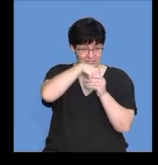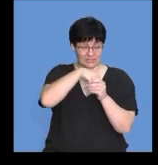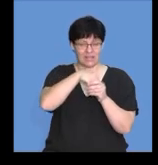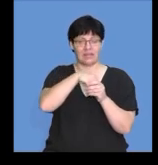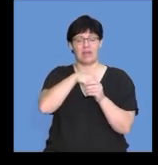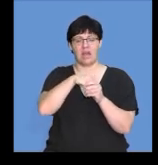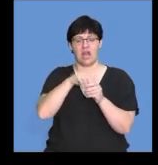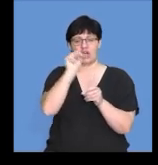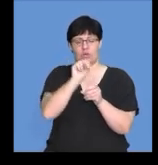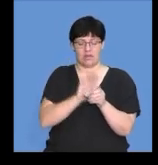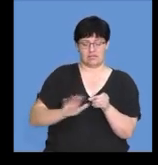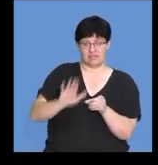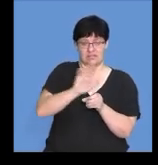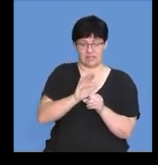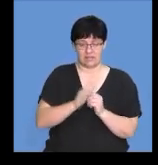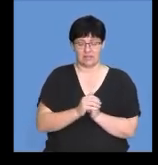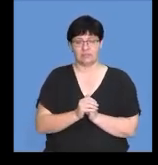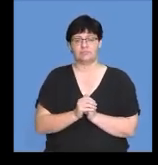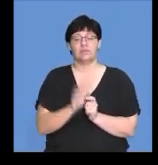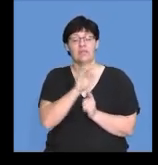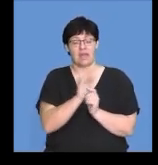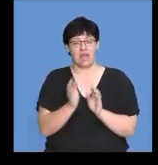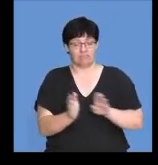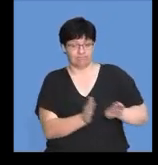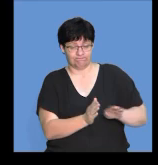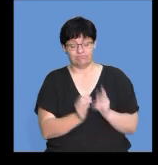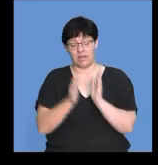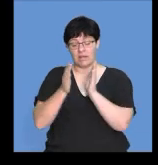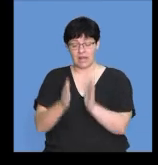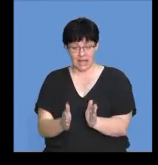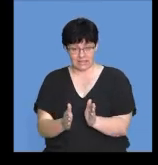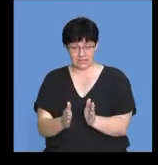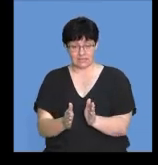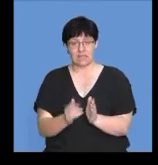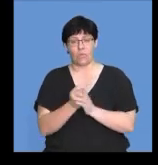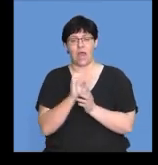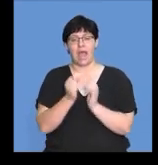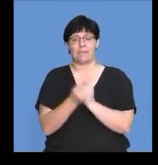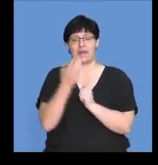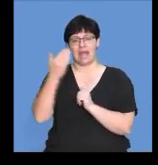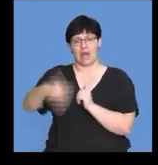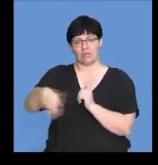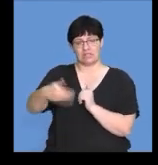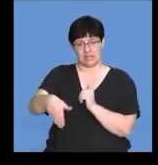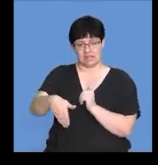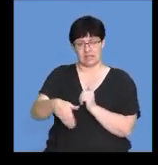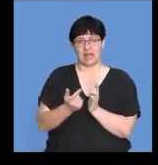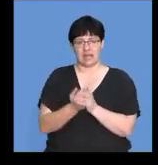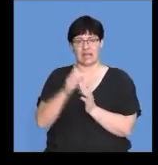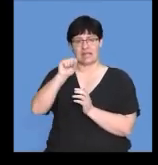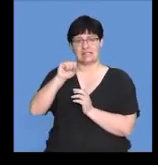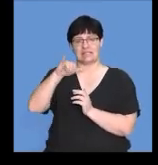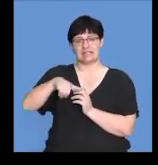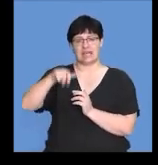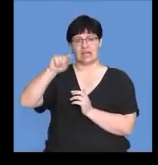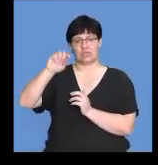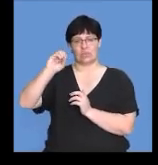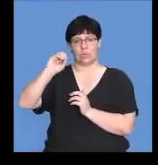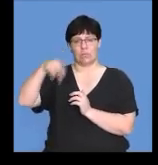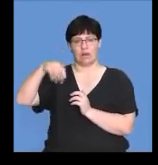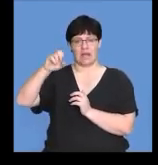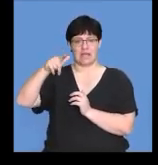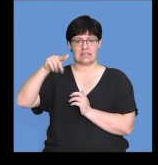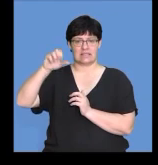nucleus. The next question, the next part or phase of this would be what happens outside in the cytoplasm, and that's the production